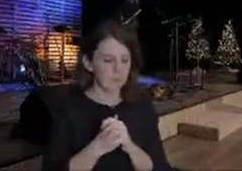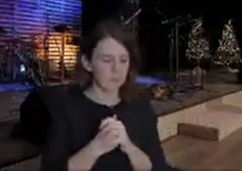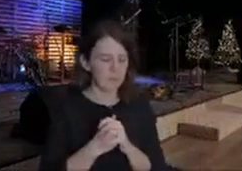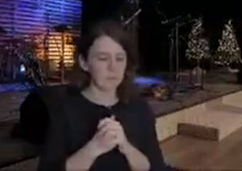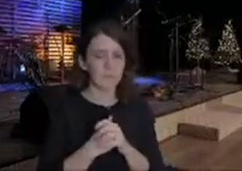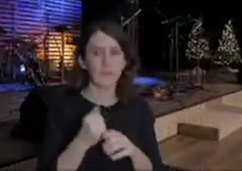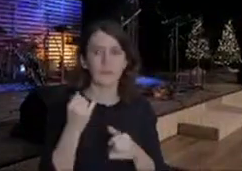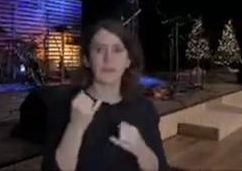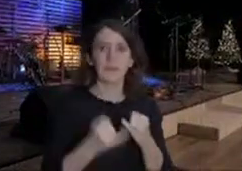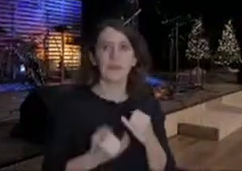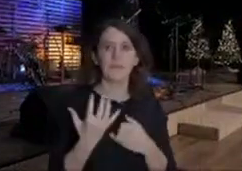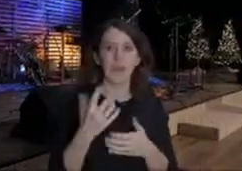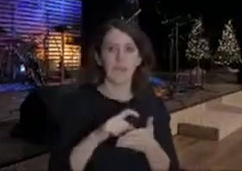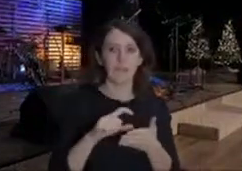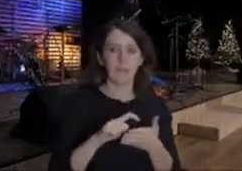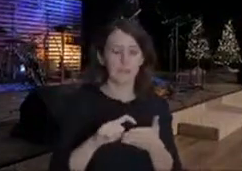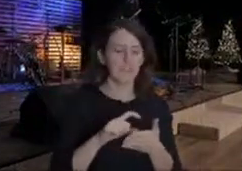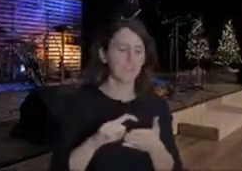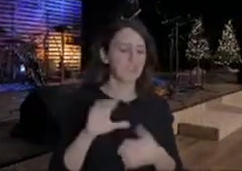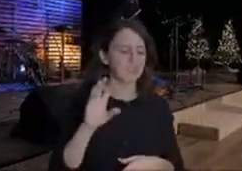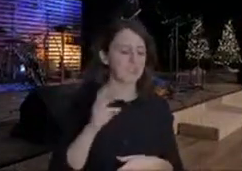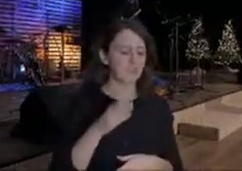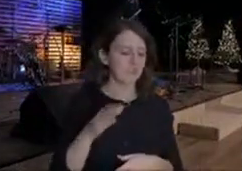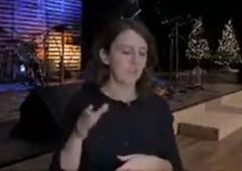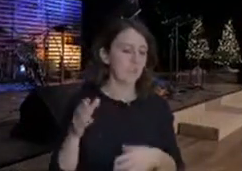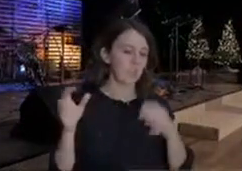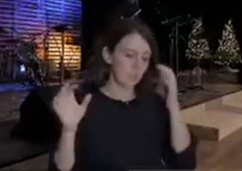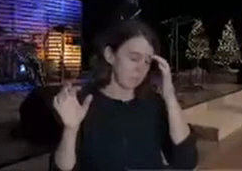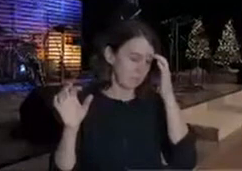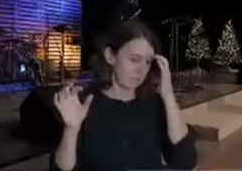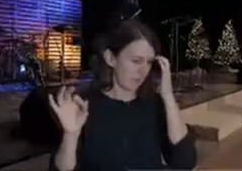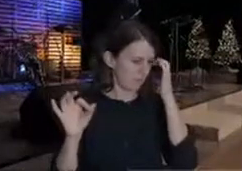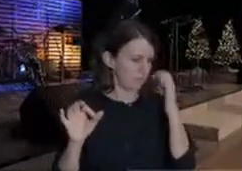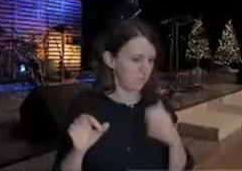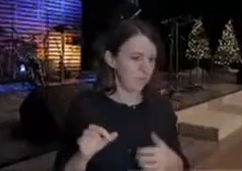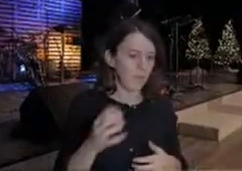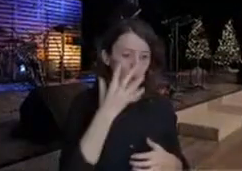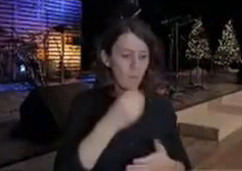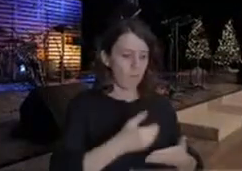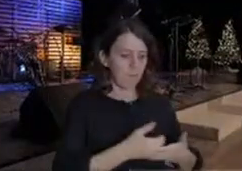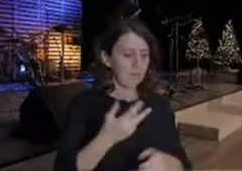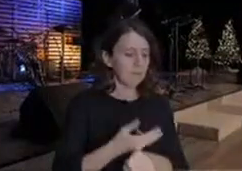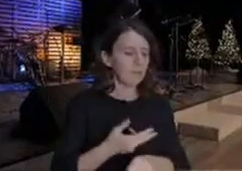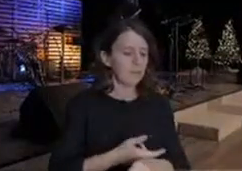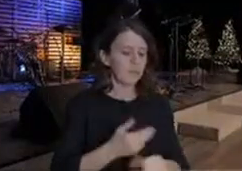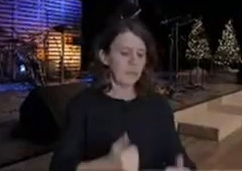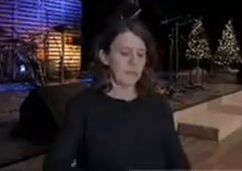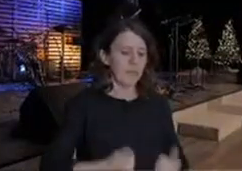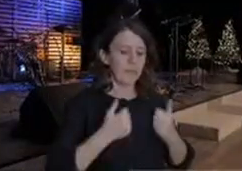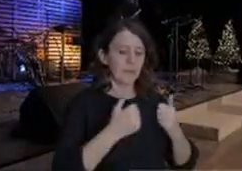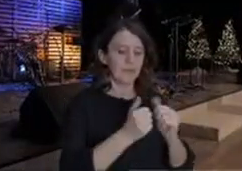last five verses, starting in verse 6. The wolf will live with the lamb. The leopard will lie down with the